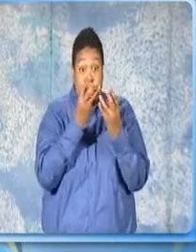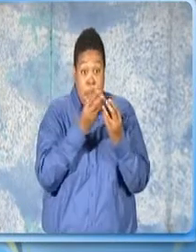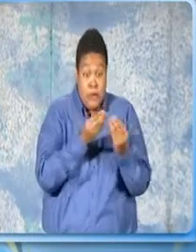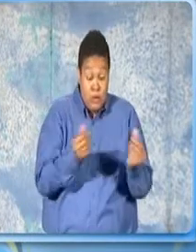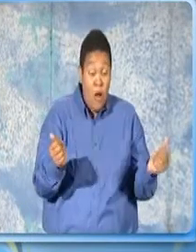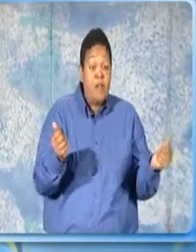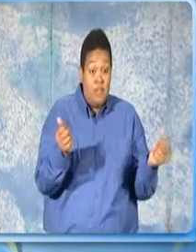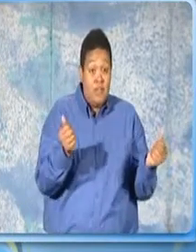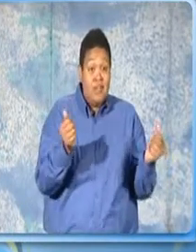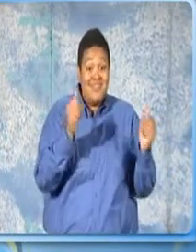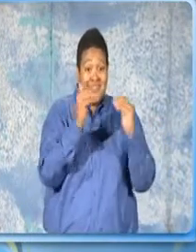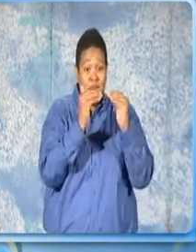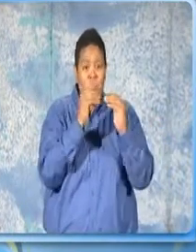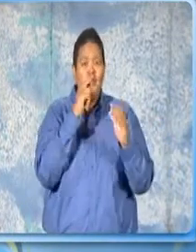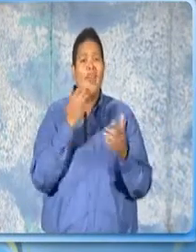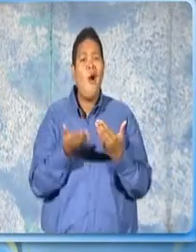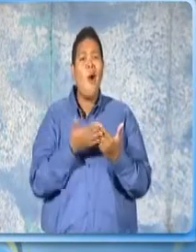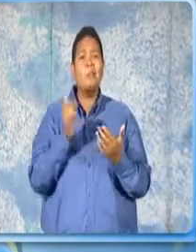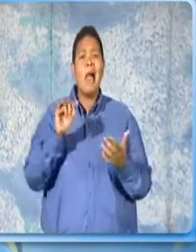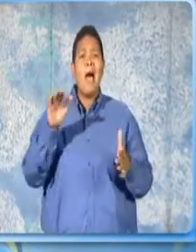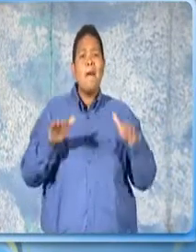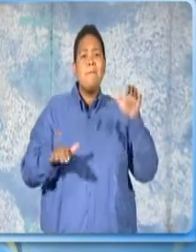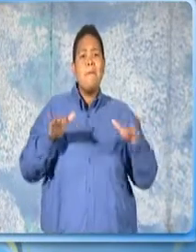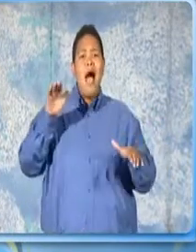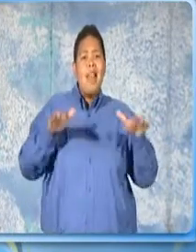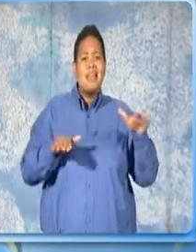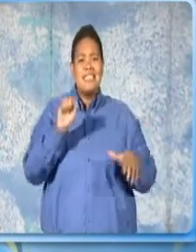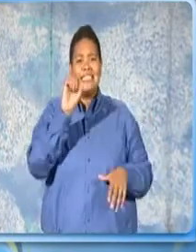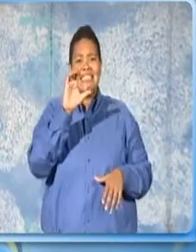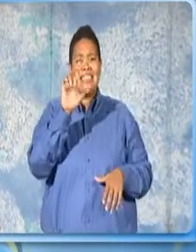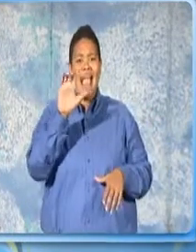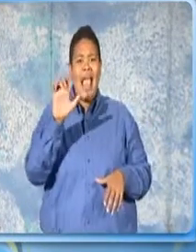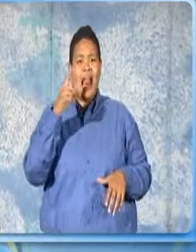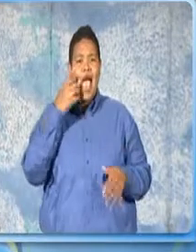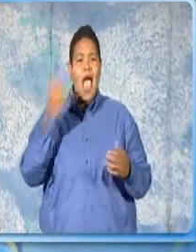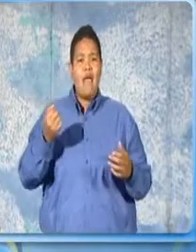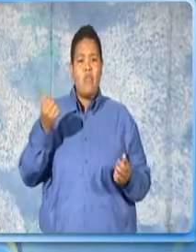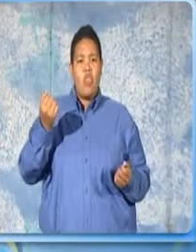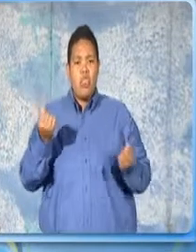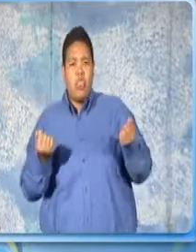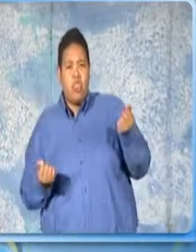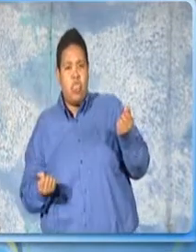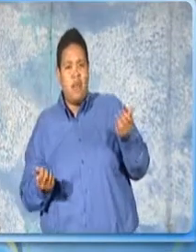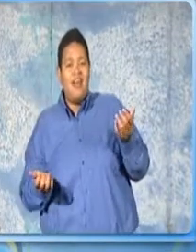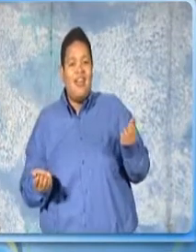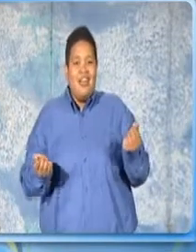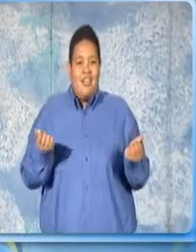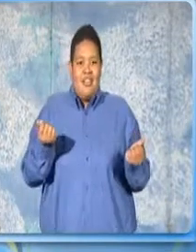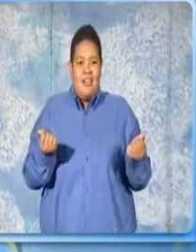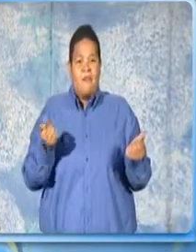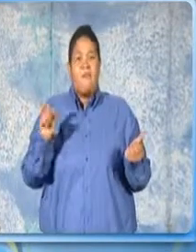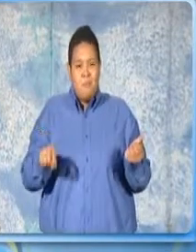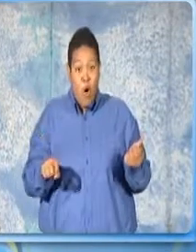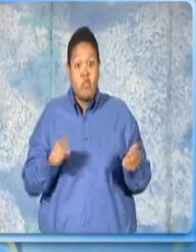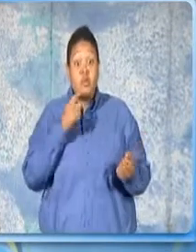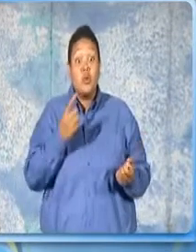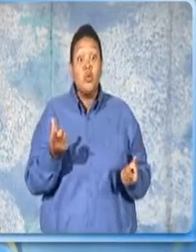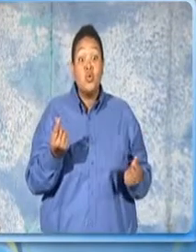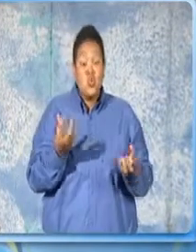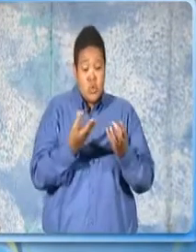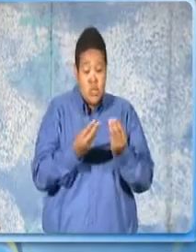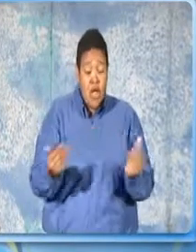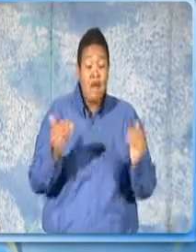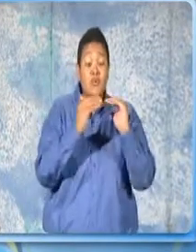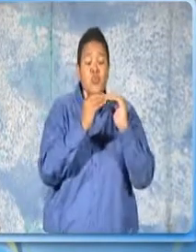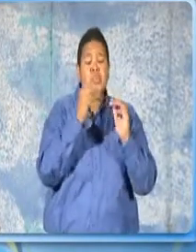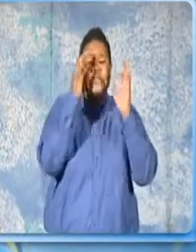be compared to balancing a scale. The first thing you need to do in solving an equation is to decide